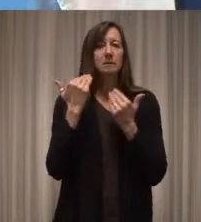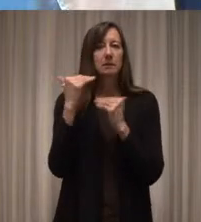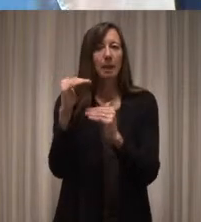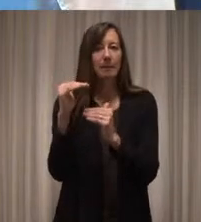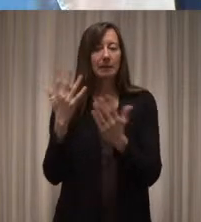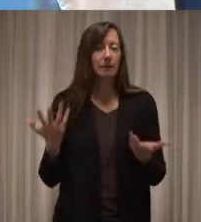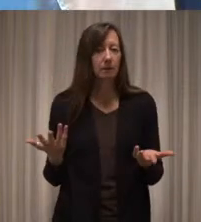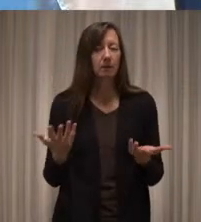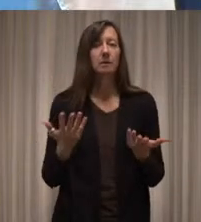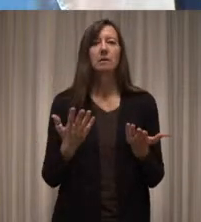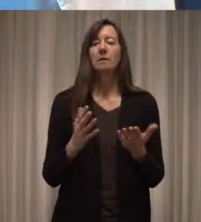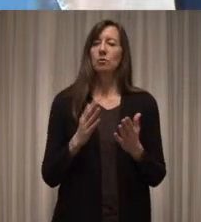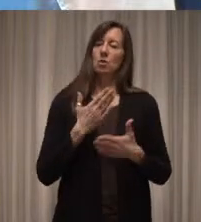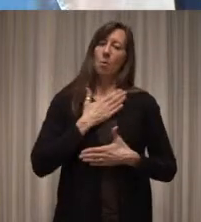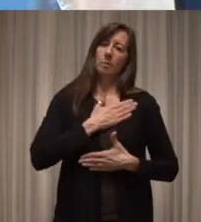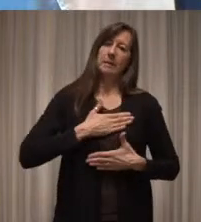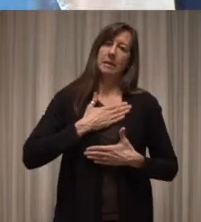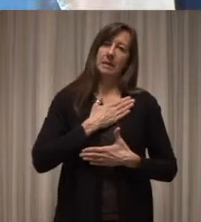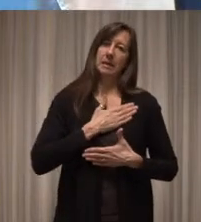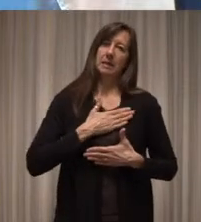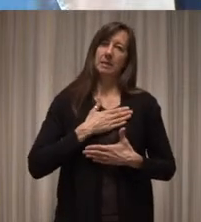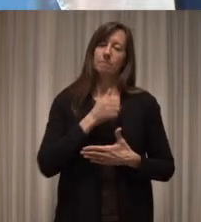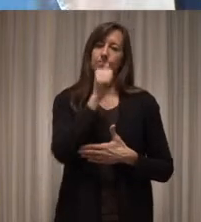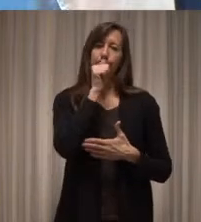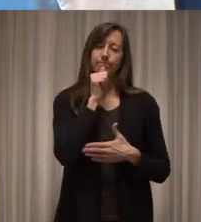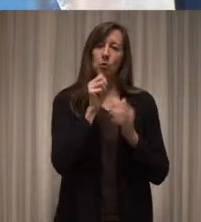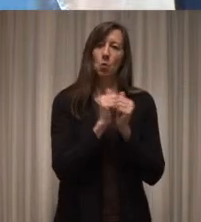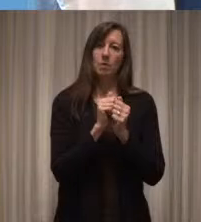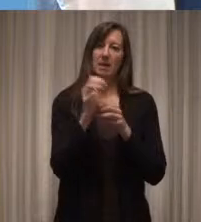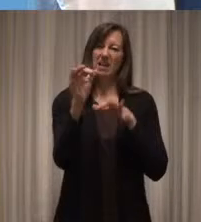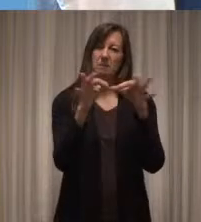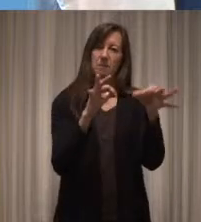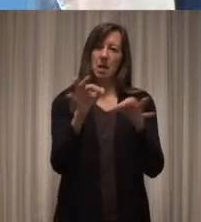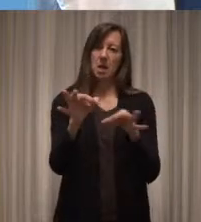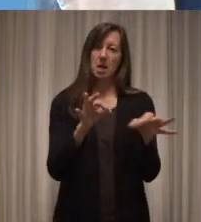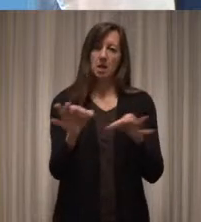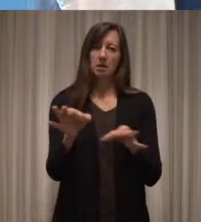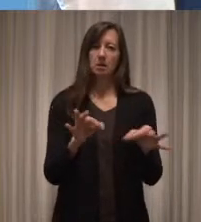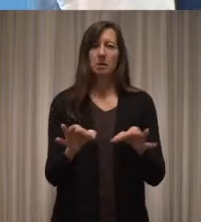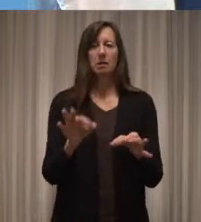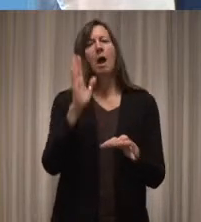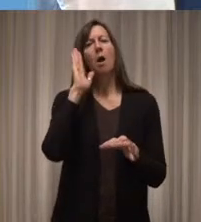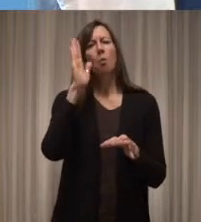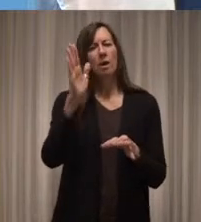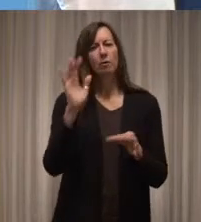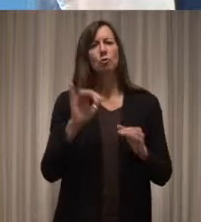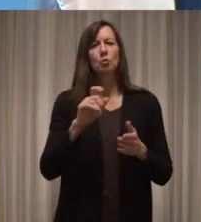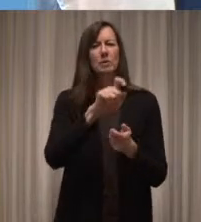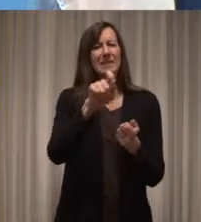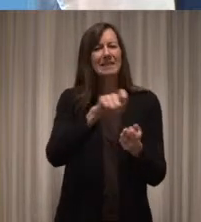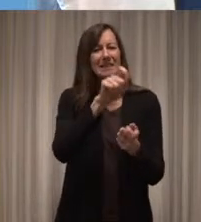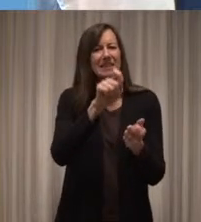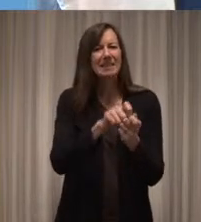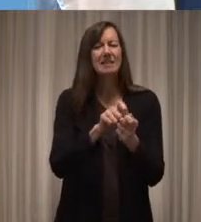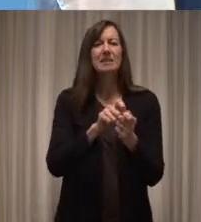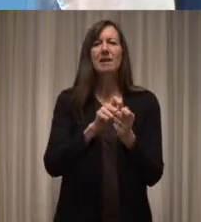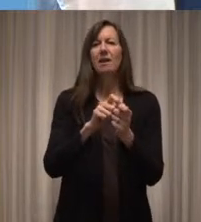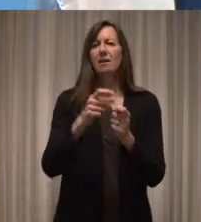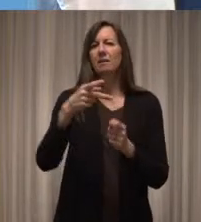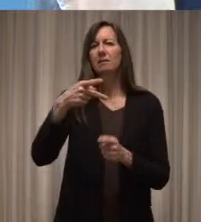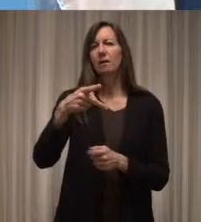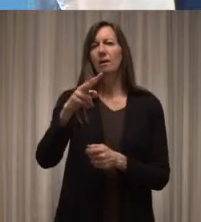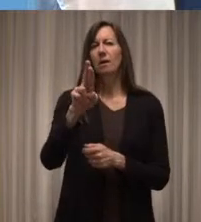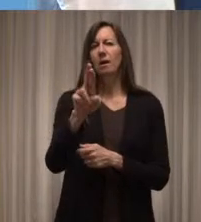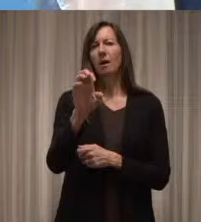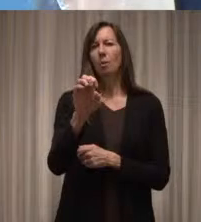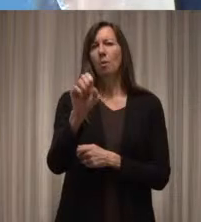this process. We will also be putting this out in a detailed press release. We'll be posting it on our website